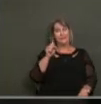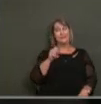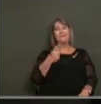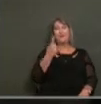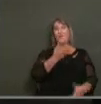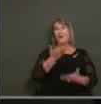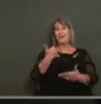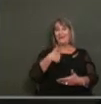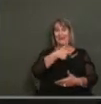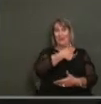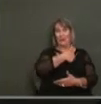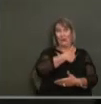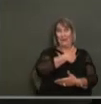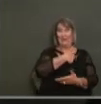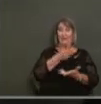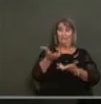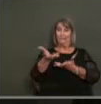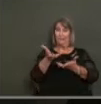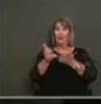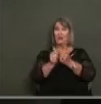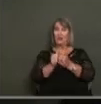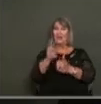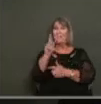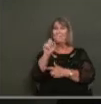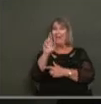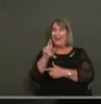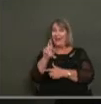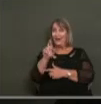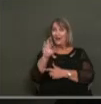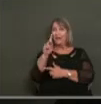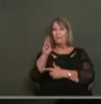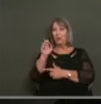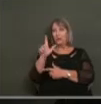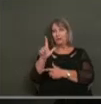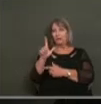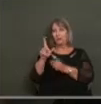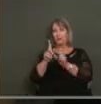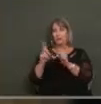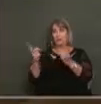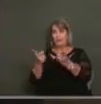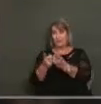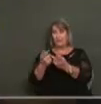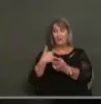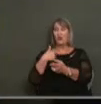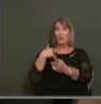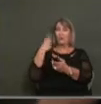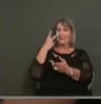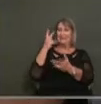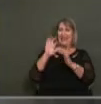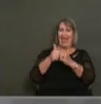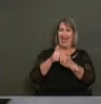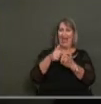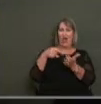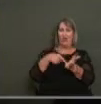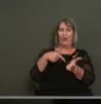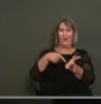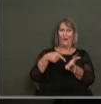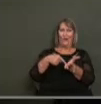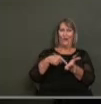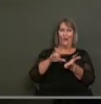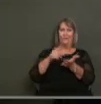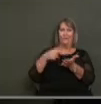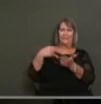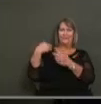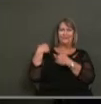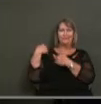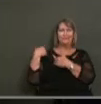we did in working with the appraisal district and looking at values, we looked at different scenarios to see how we can reduce that tax burden for the city portion of that tax